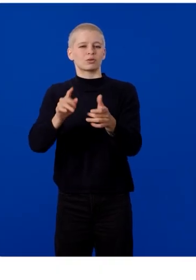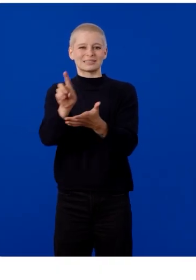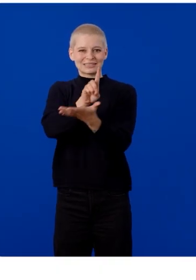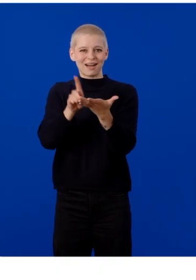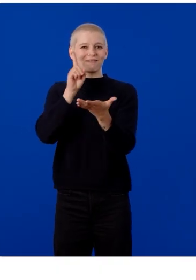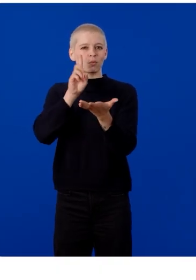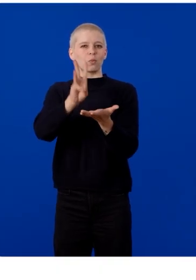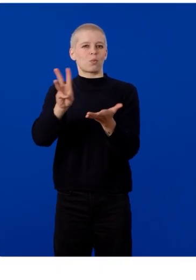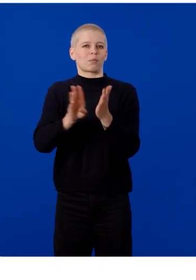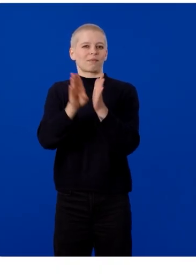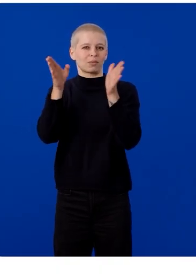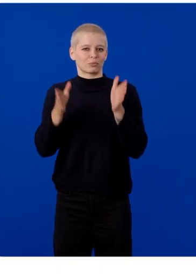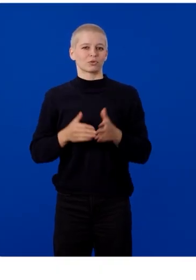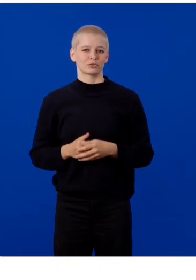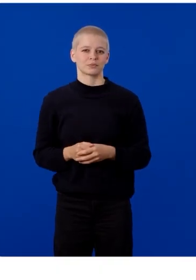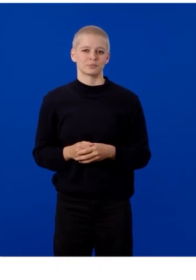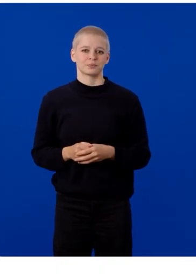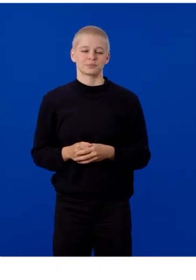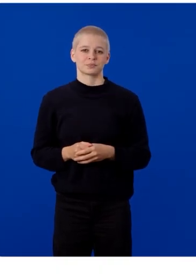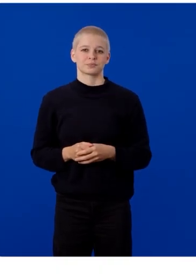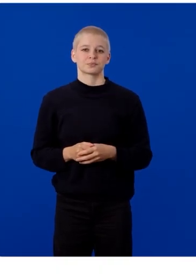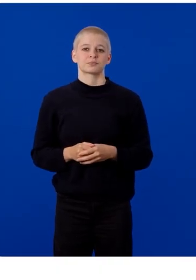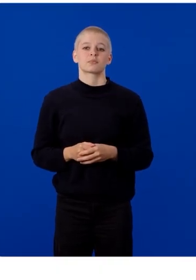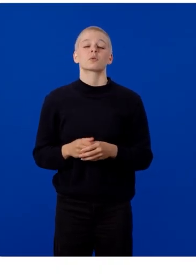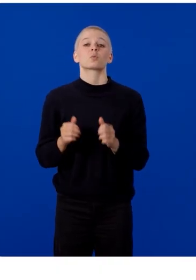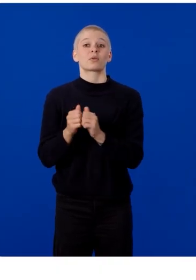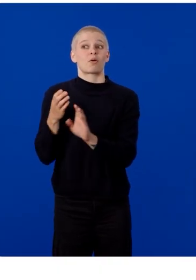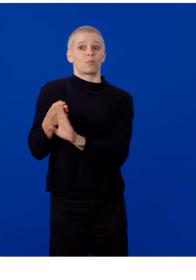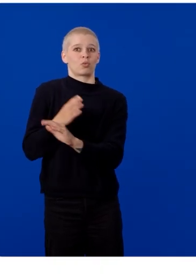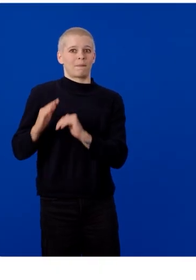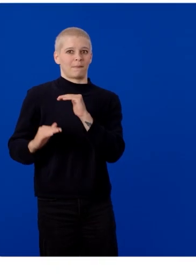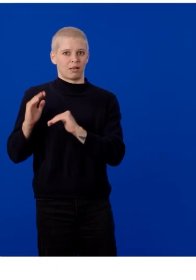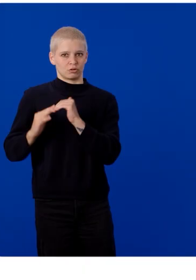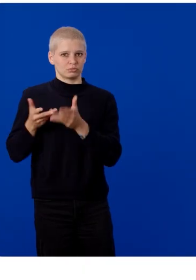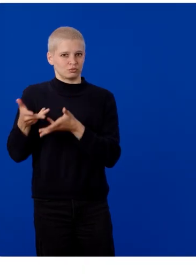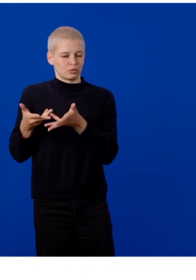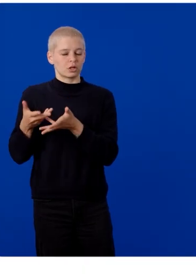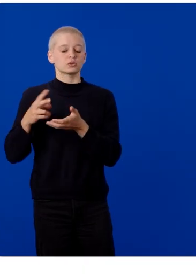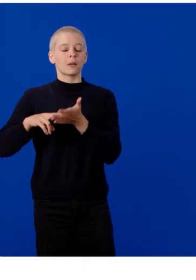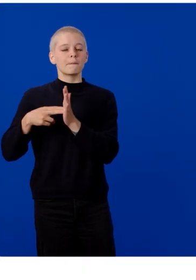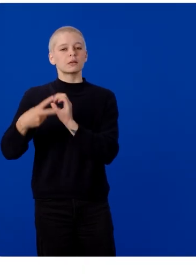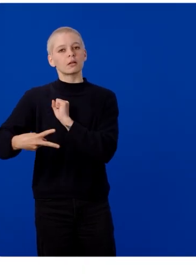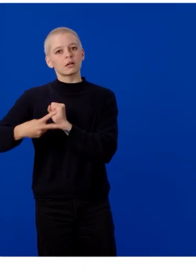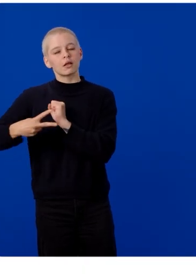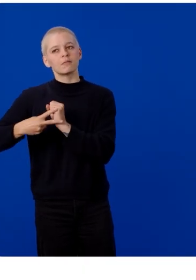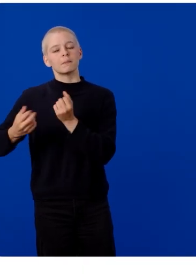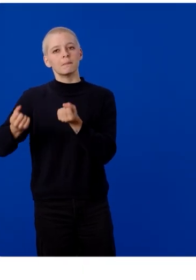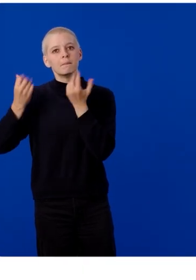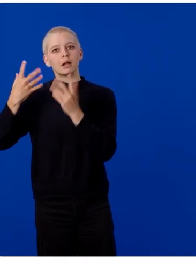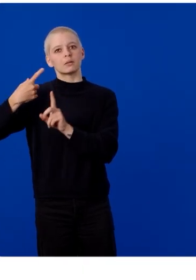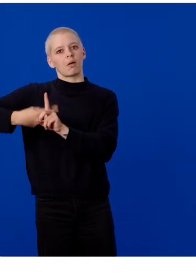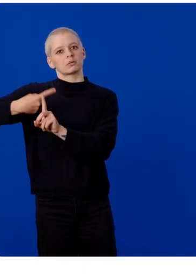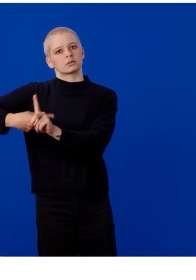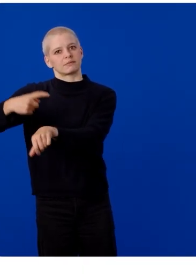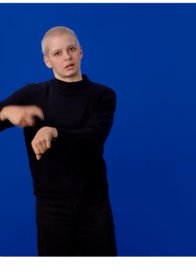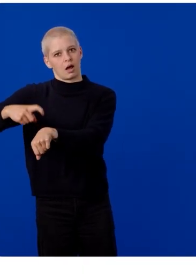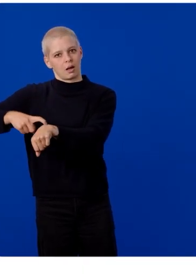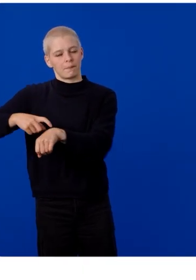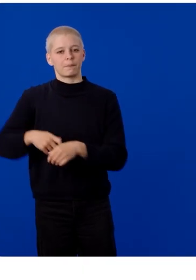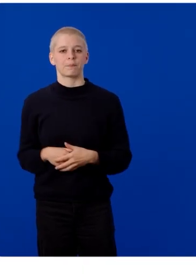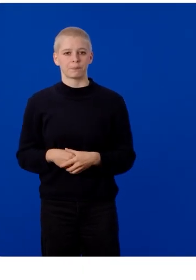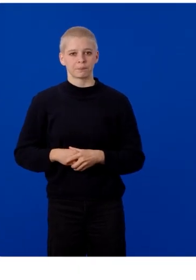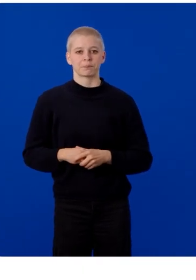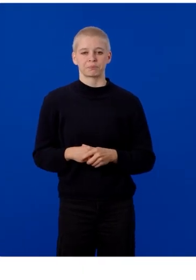web developers, alongside our pre-built interactions that can save you months of development time. Let's get into